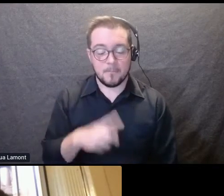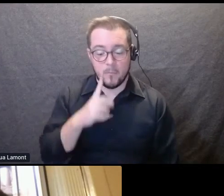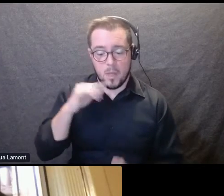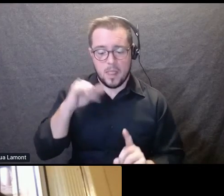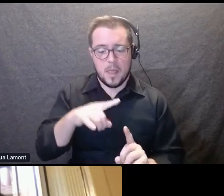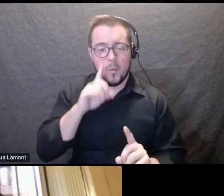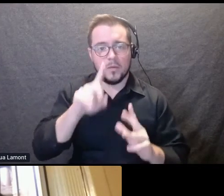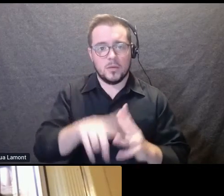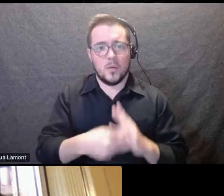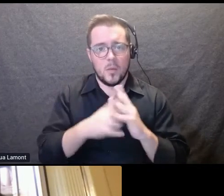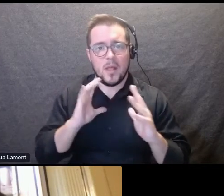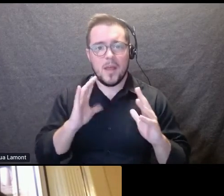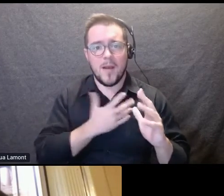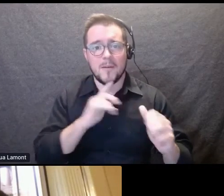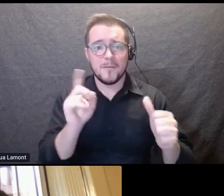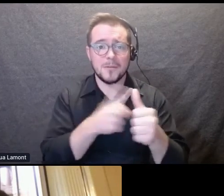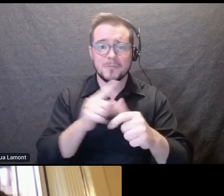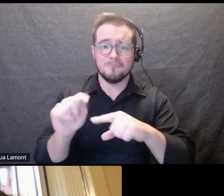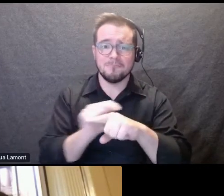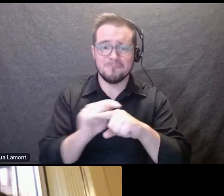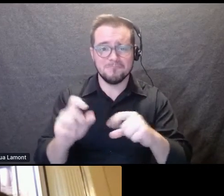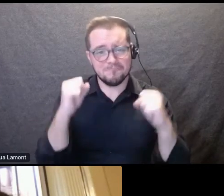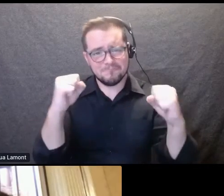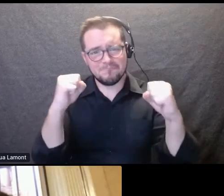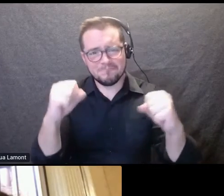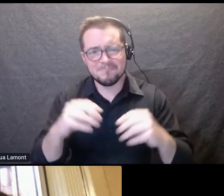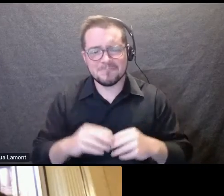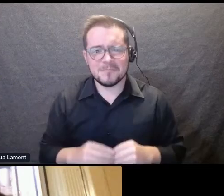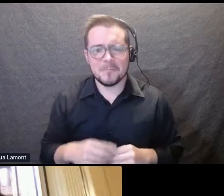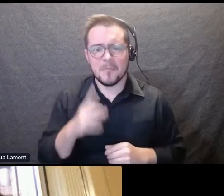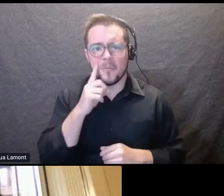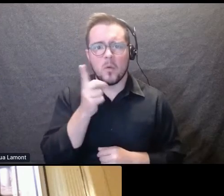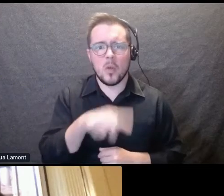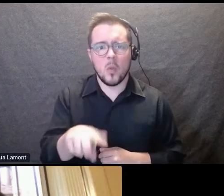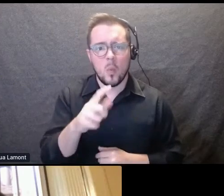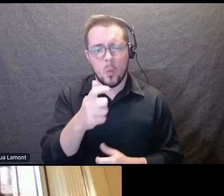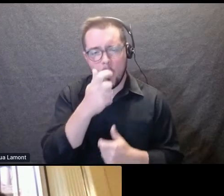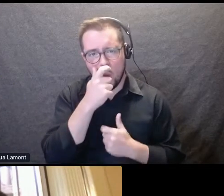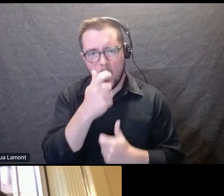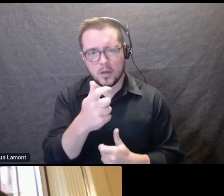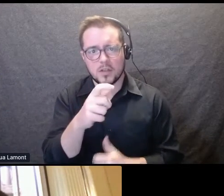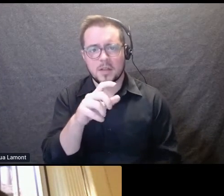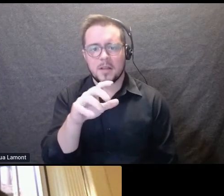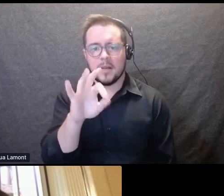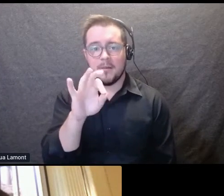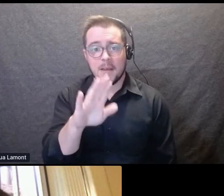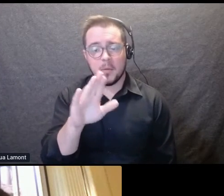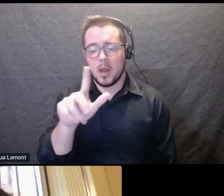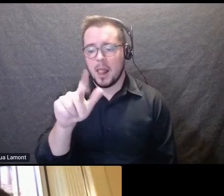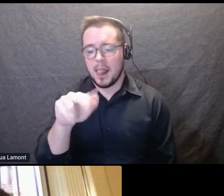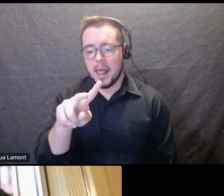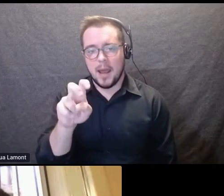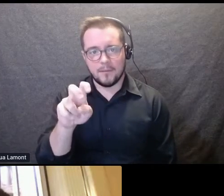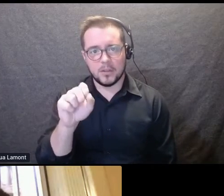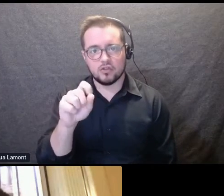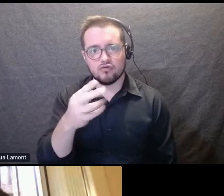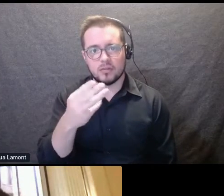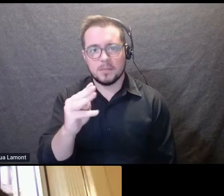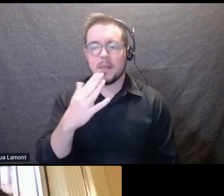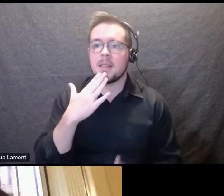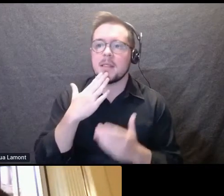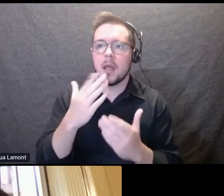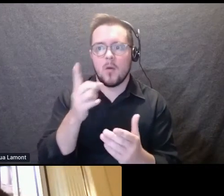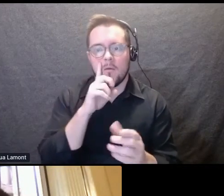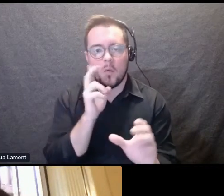first training. Woo! So for those watching the Facebook live stream, thank you so much for joining.